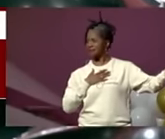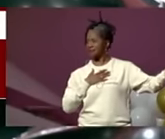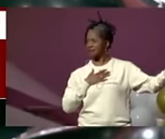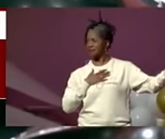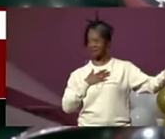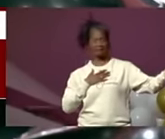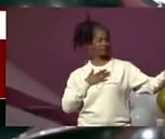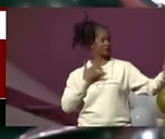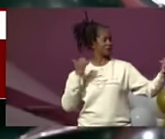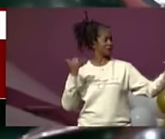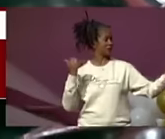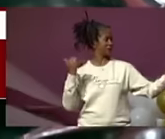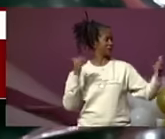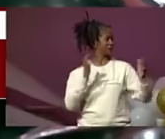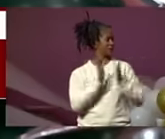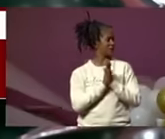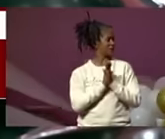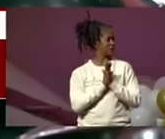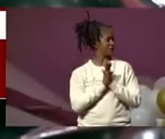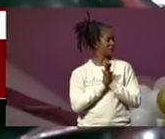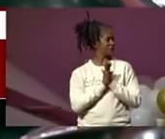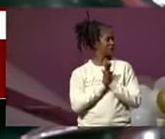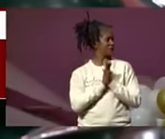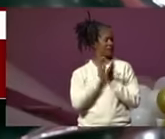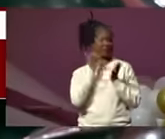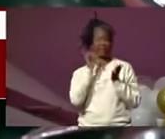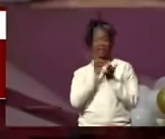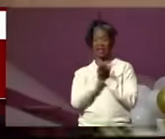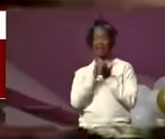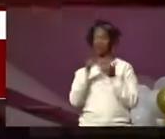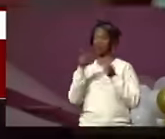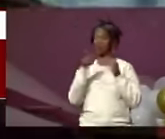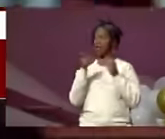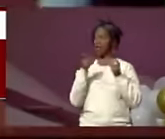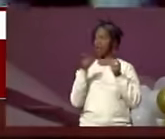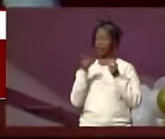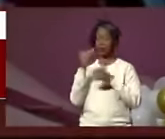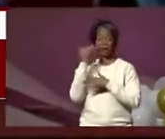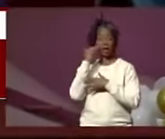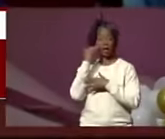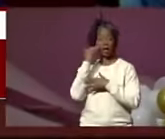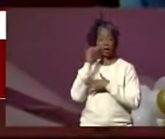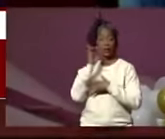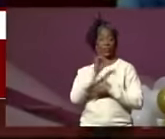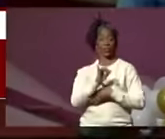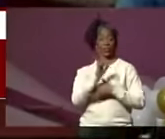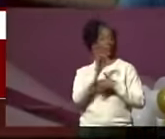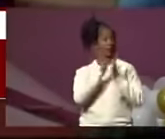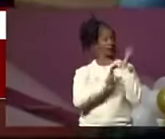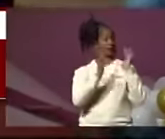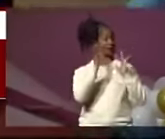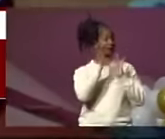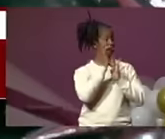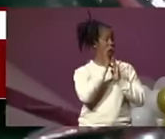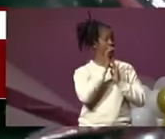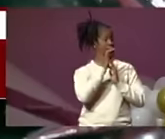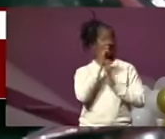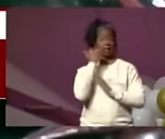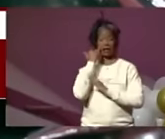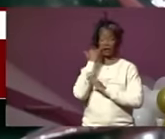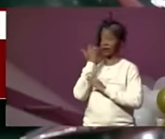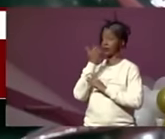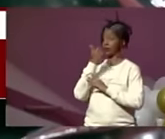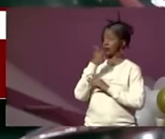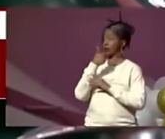right now. That's the only way you're going to handle this darkness. You need to know that child. And so if you're here and you're not saved, you're here, you need